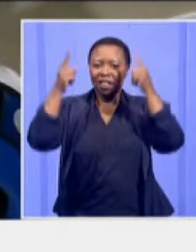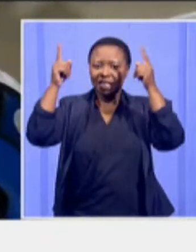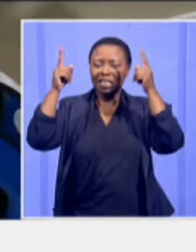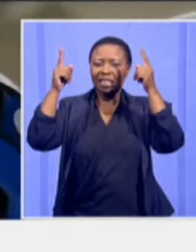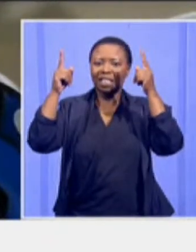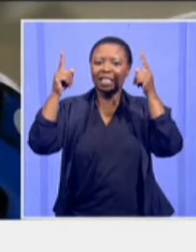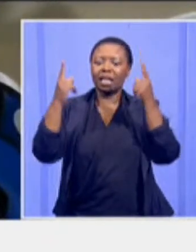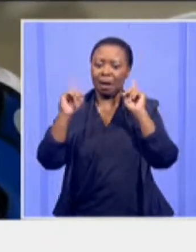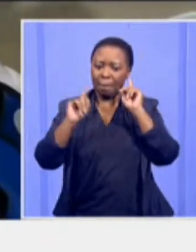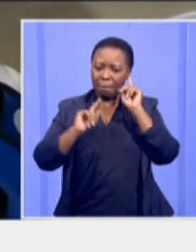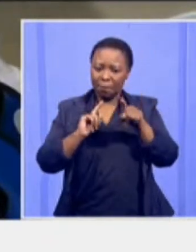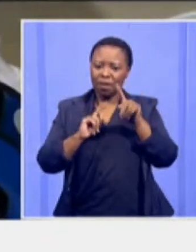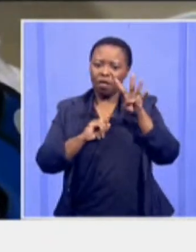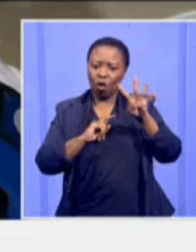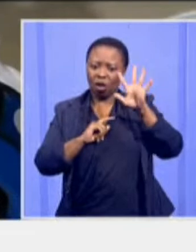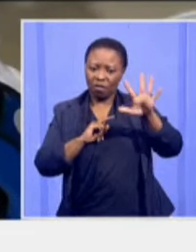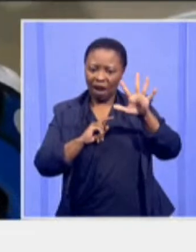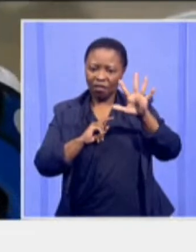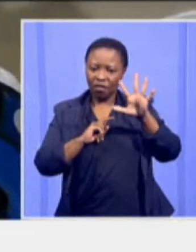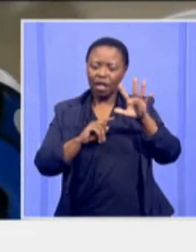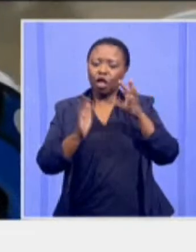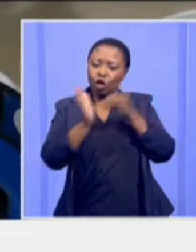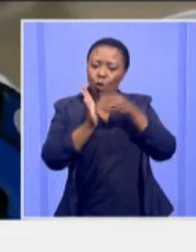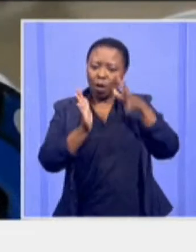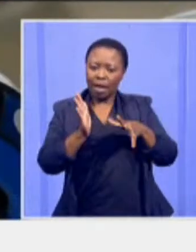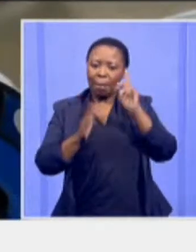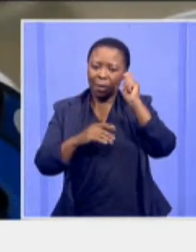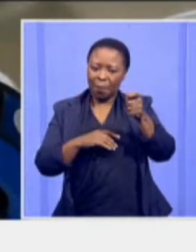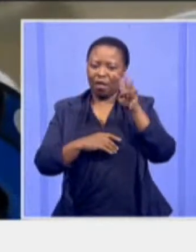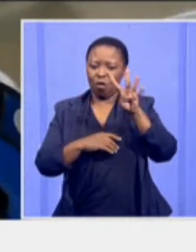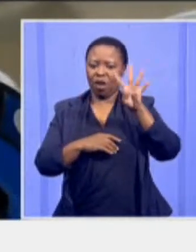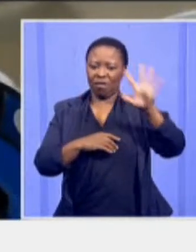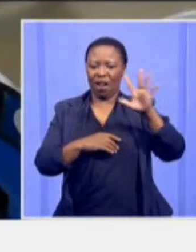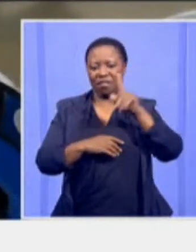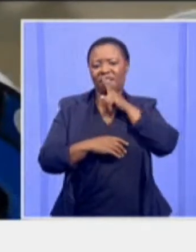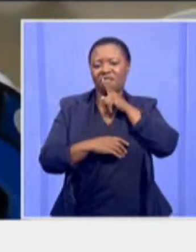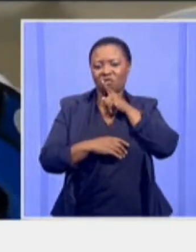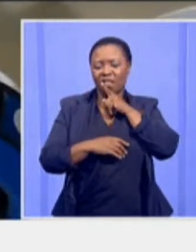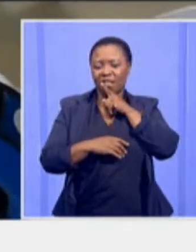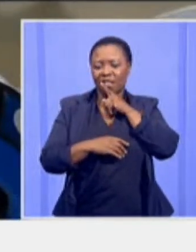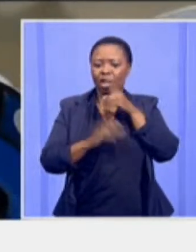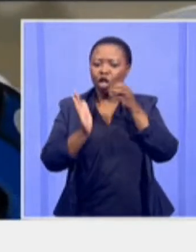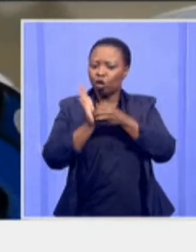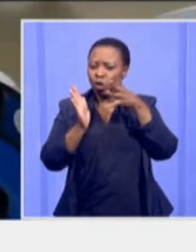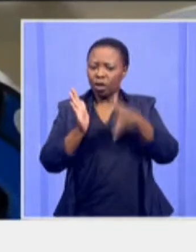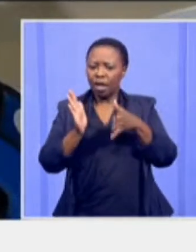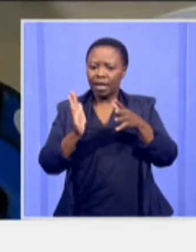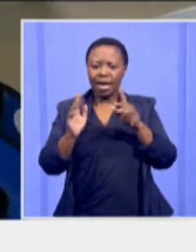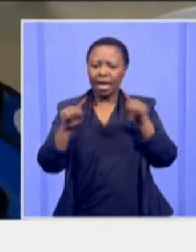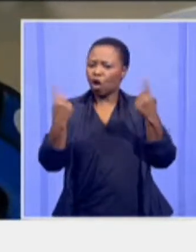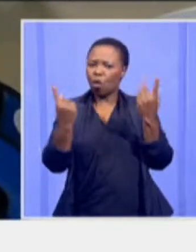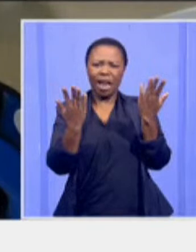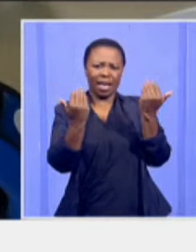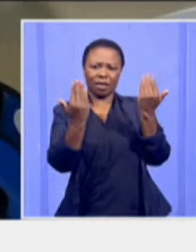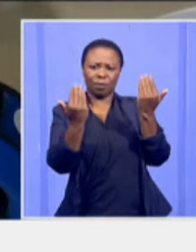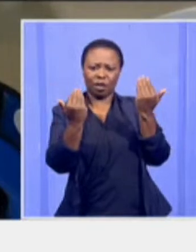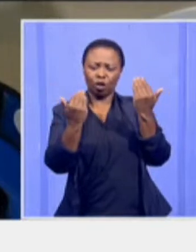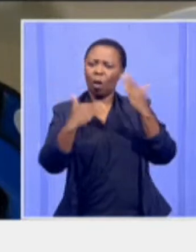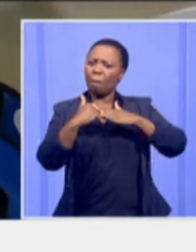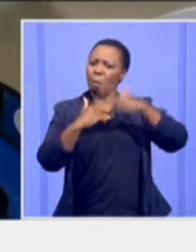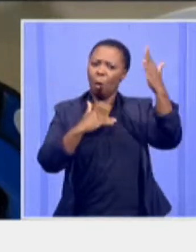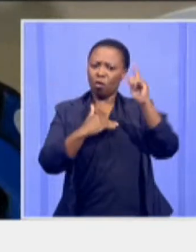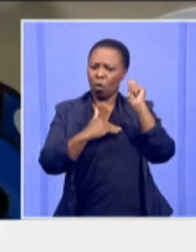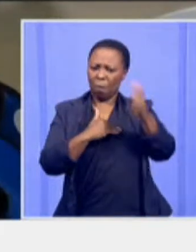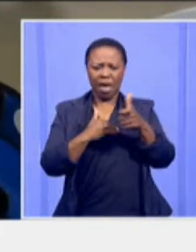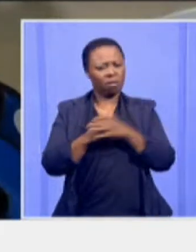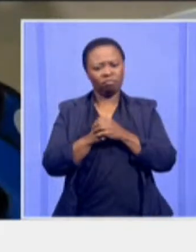costs 45,000, a student must pay 45,000. A student must not be expected to pay more than that,